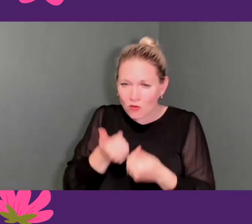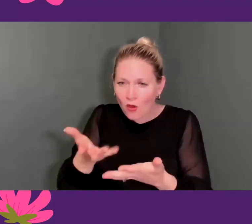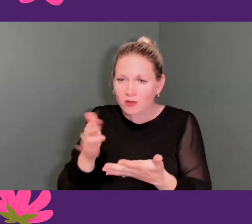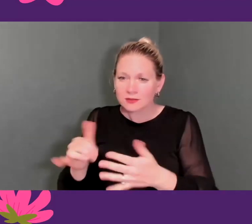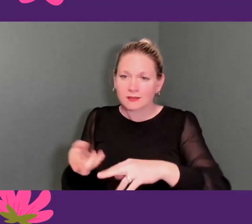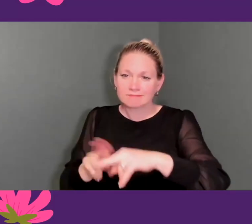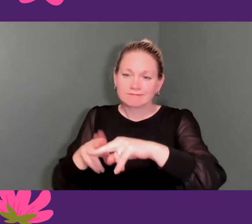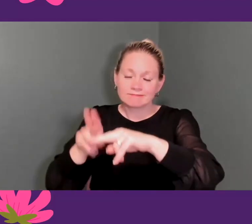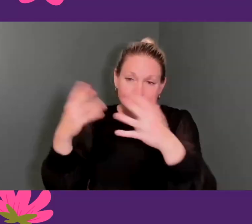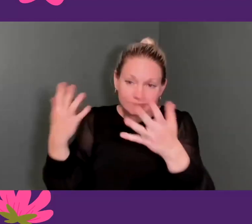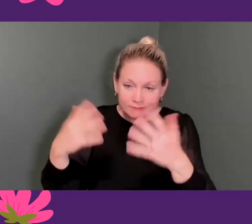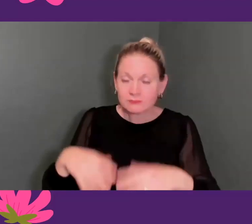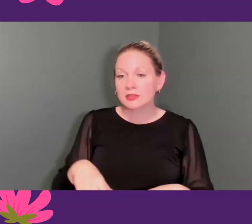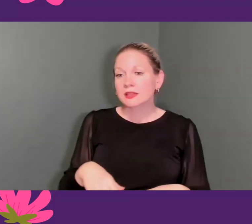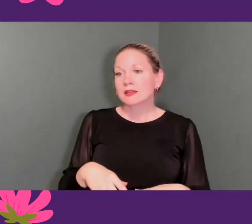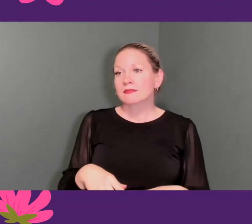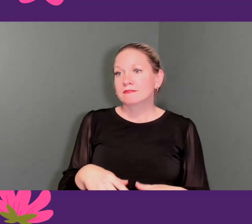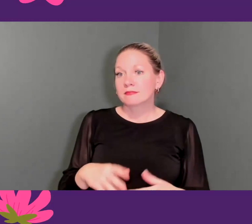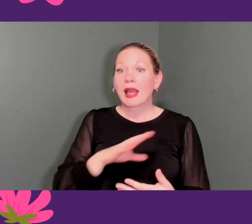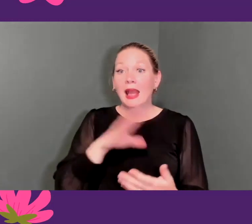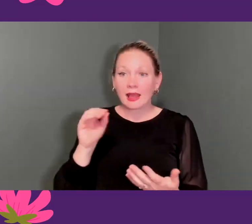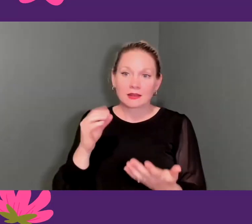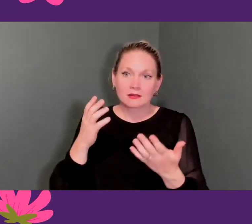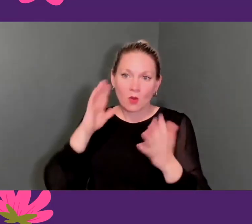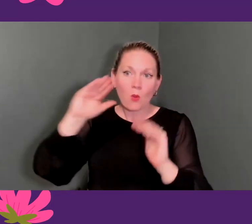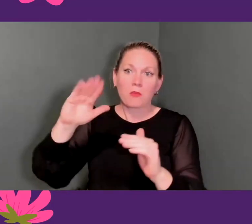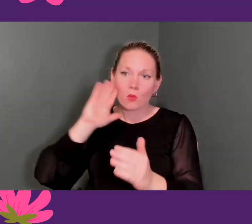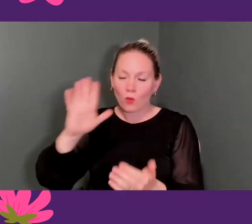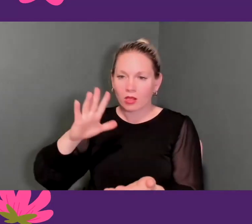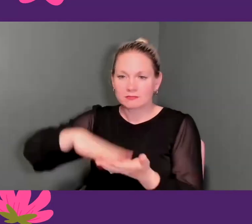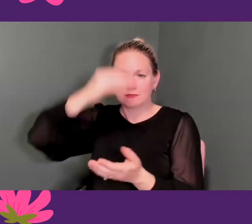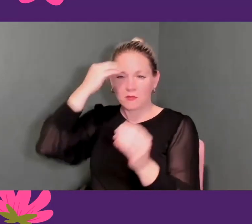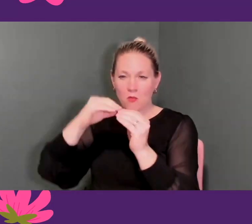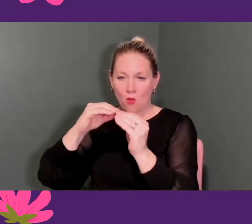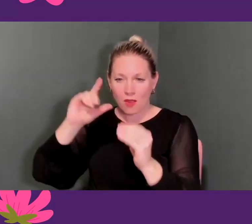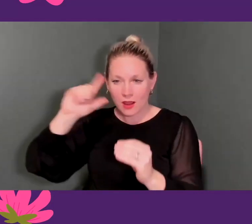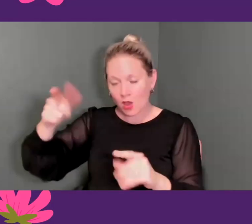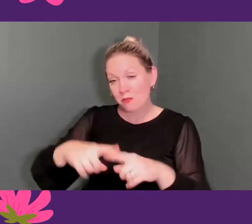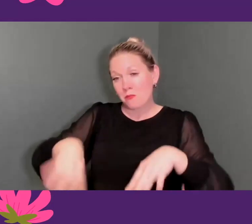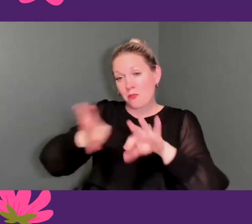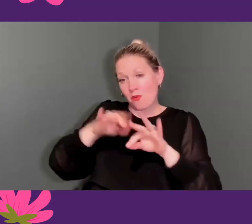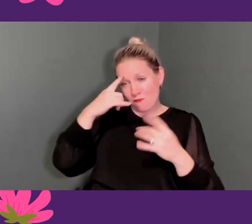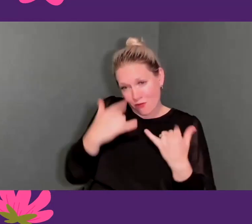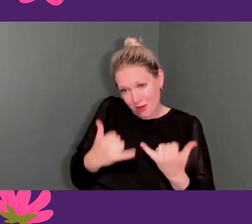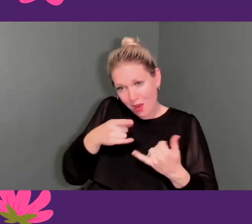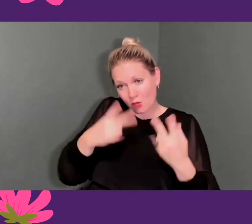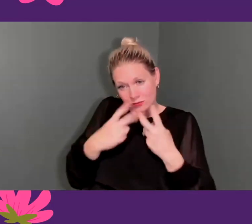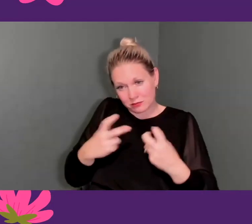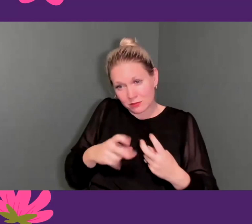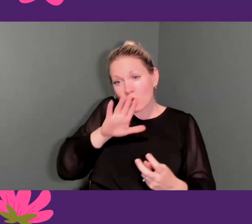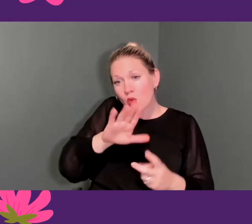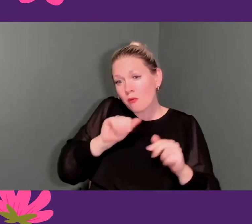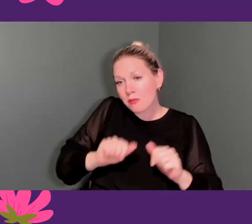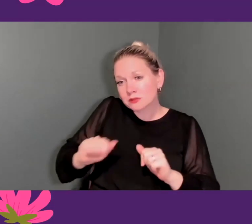better understanding, learning about your individual risk factors and early detection is more important than